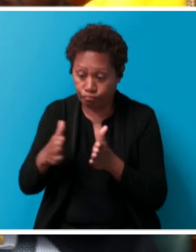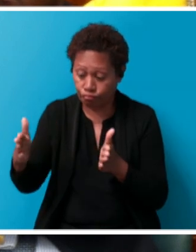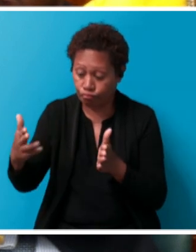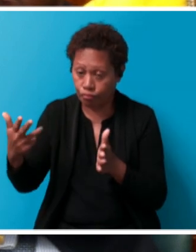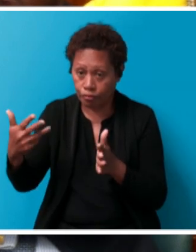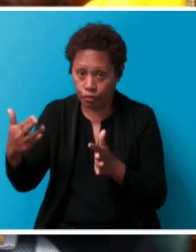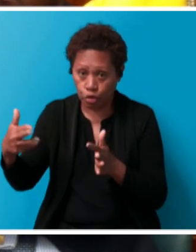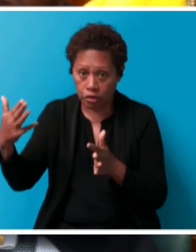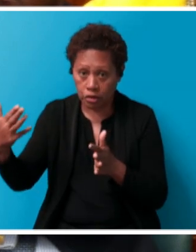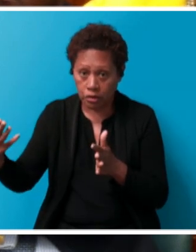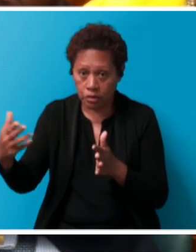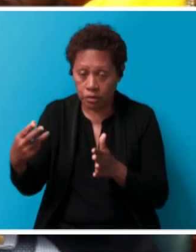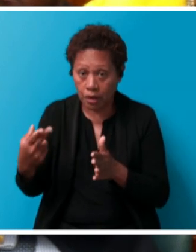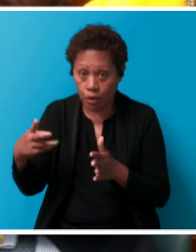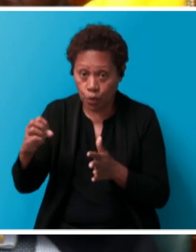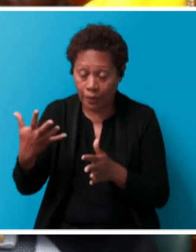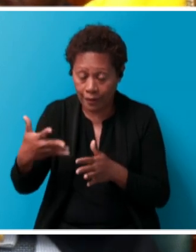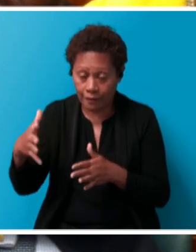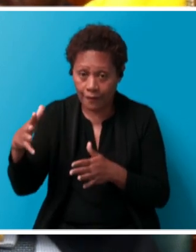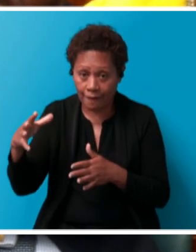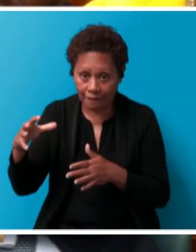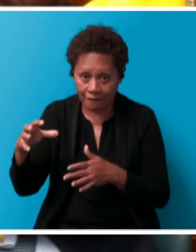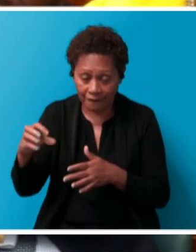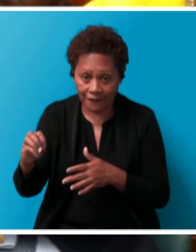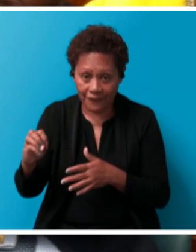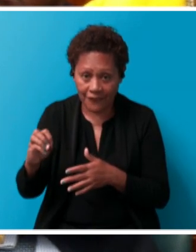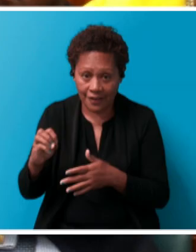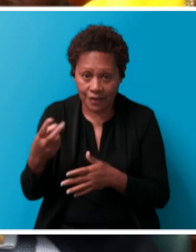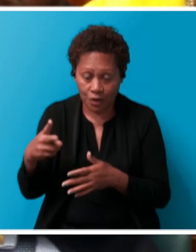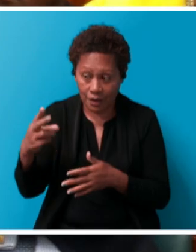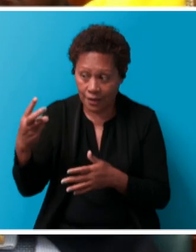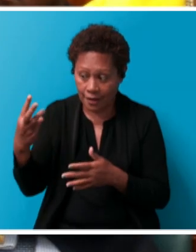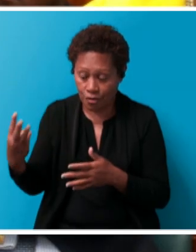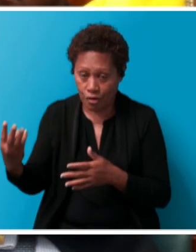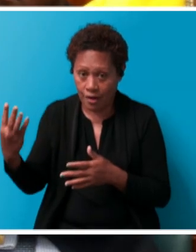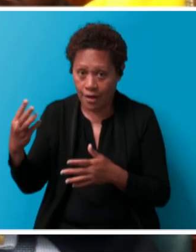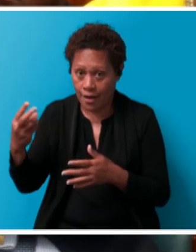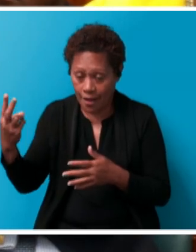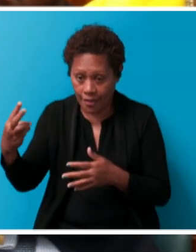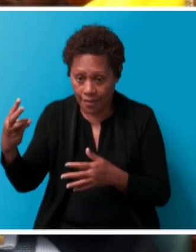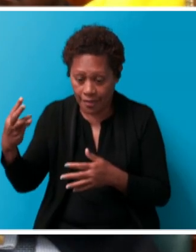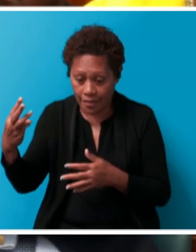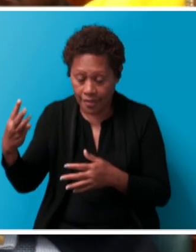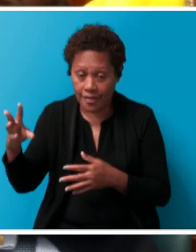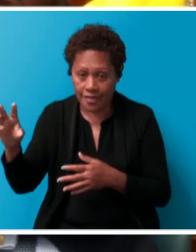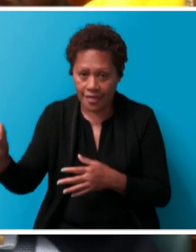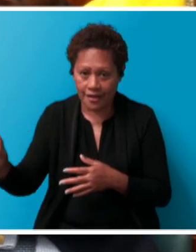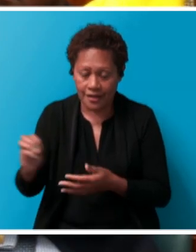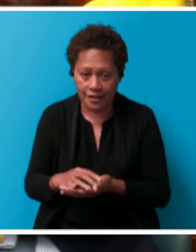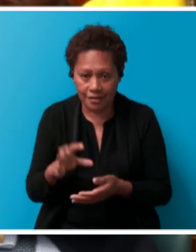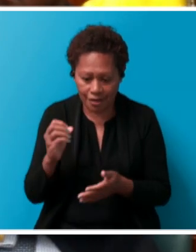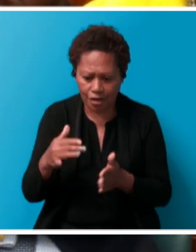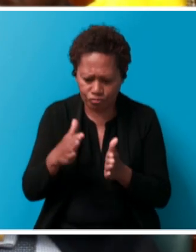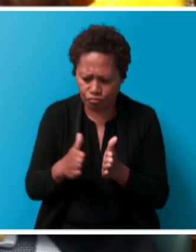2050, and the National Energy Policy 2023-2030. The principal targets to be attained for